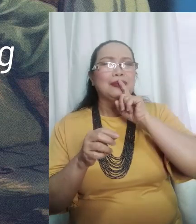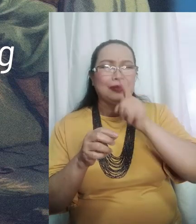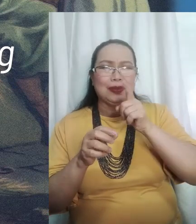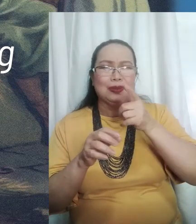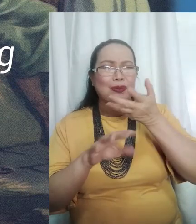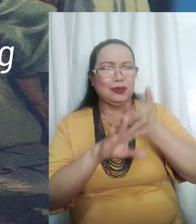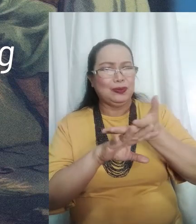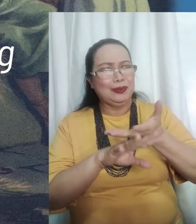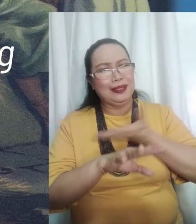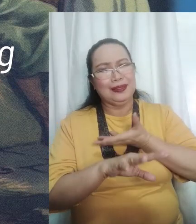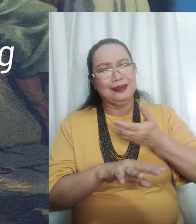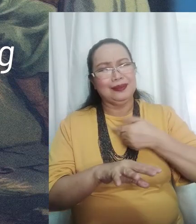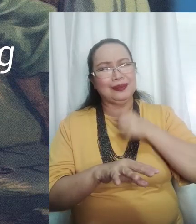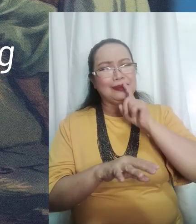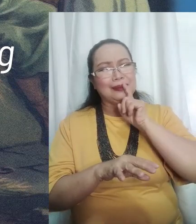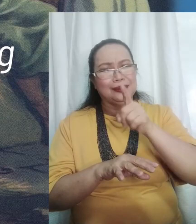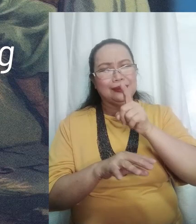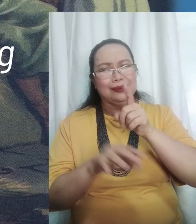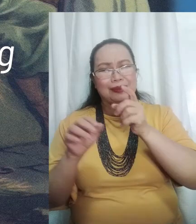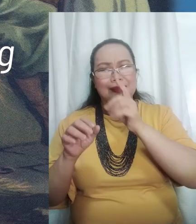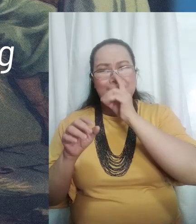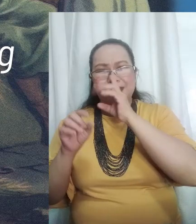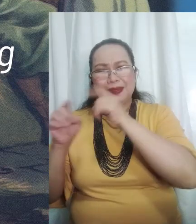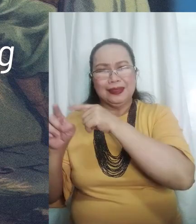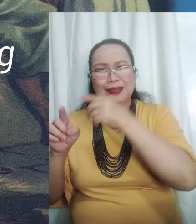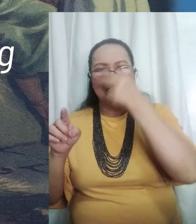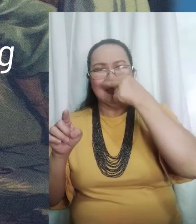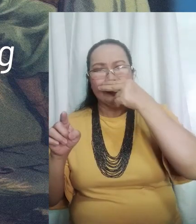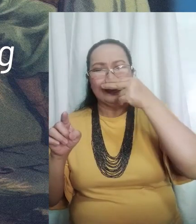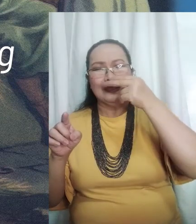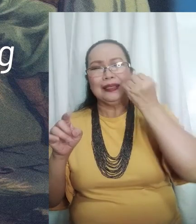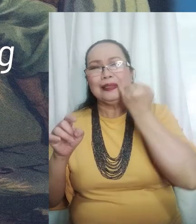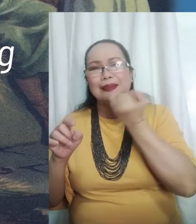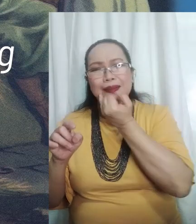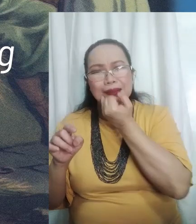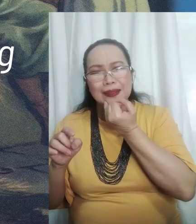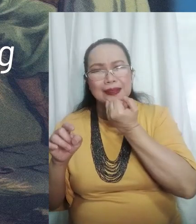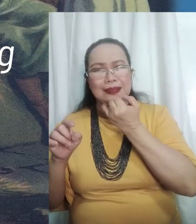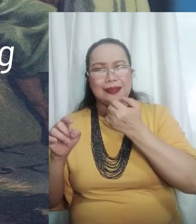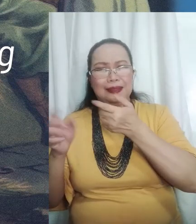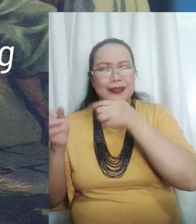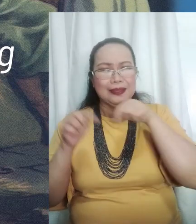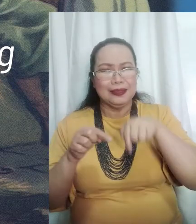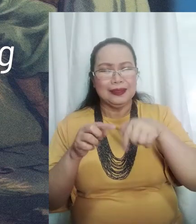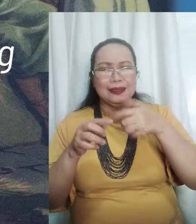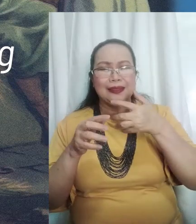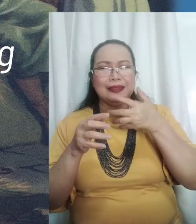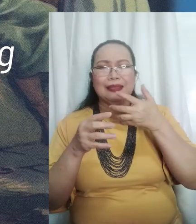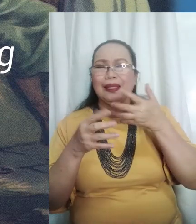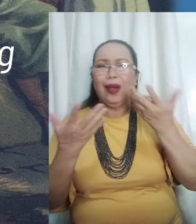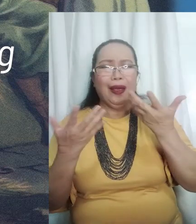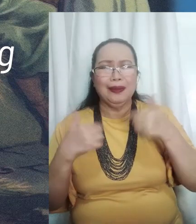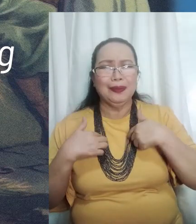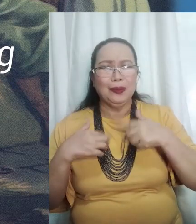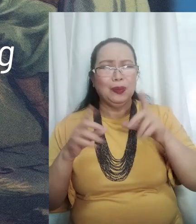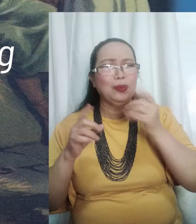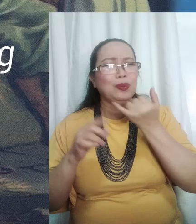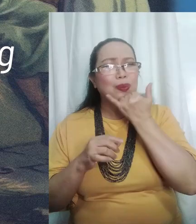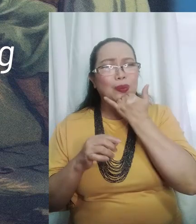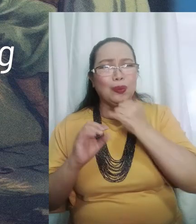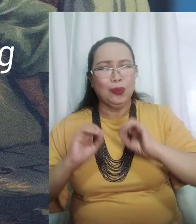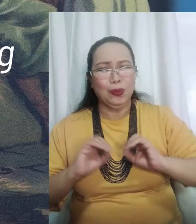was forcibly carried off from the land of the Hebrews, and even here I have done